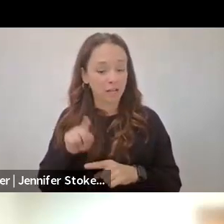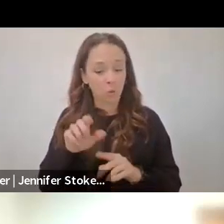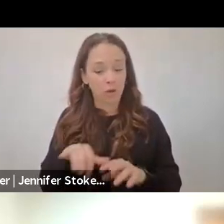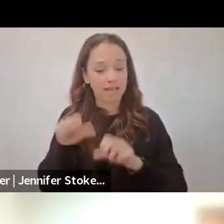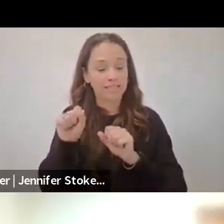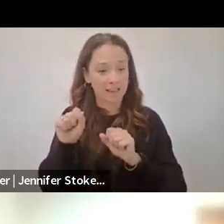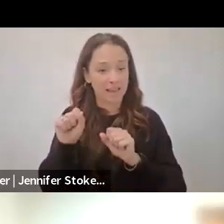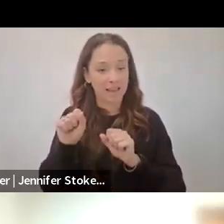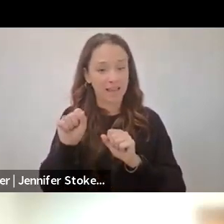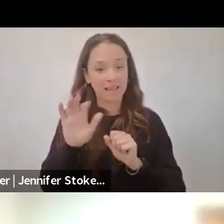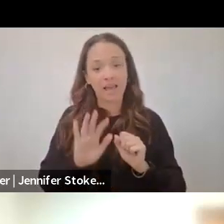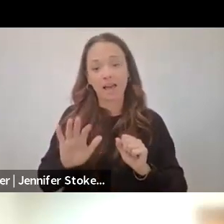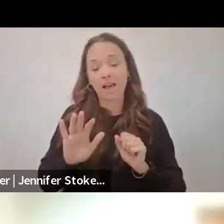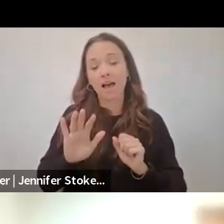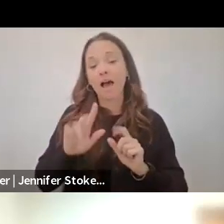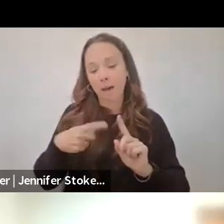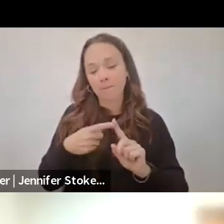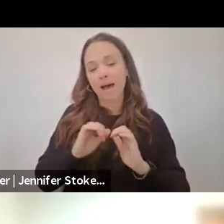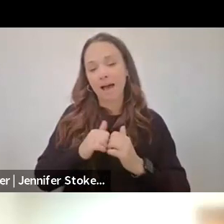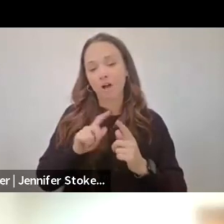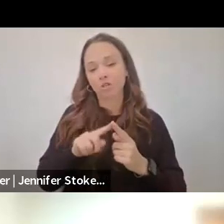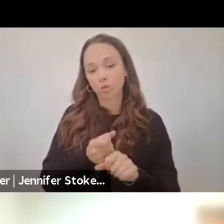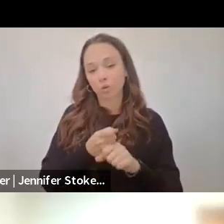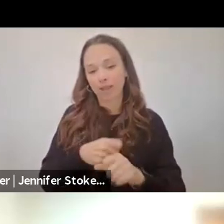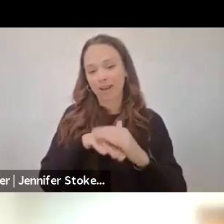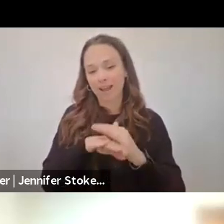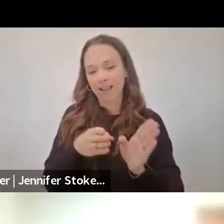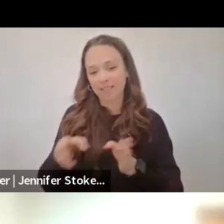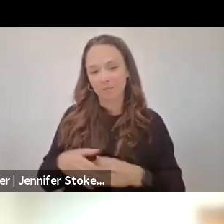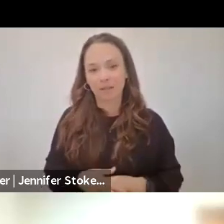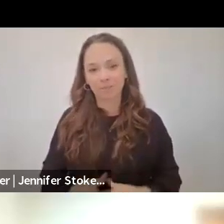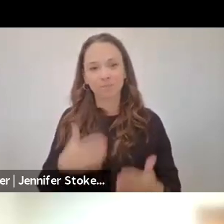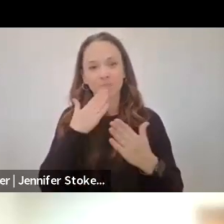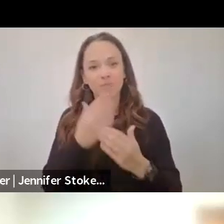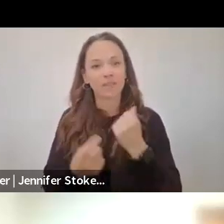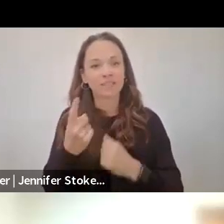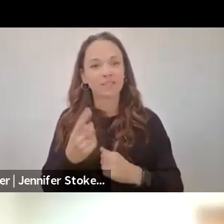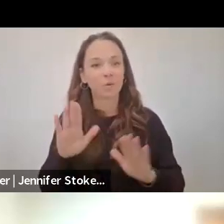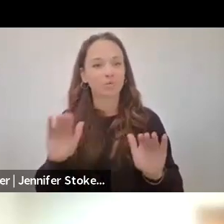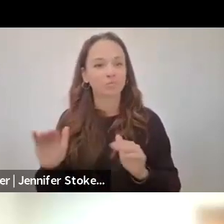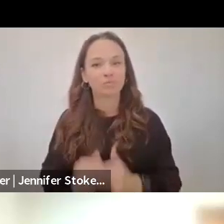actually about how to create a language access plan. Thanks, everyone. Have a great day.